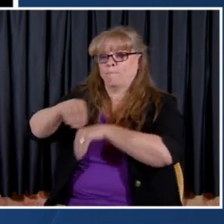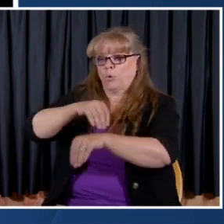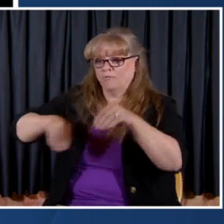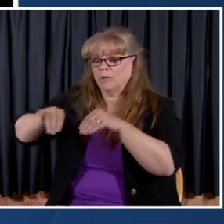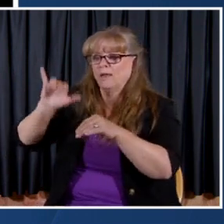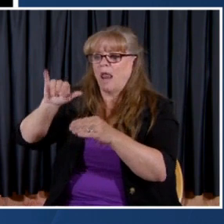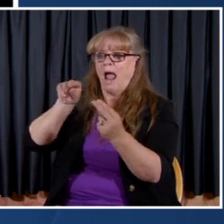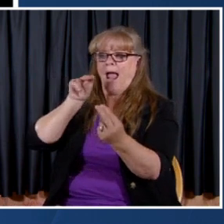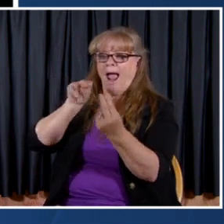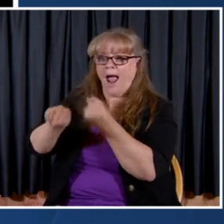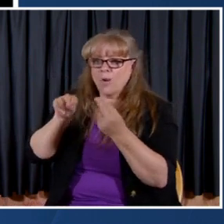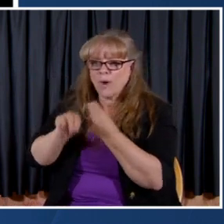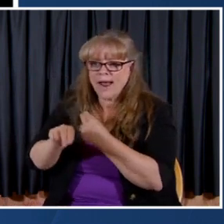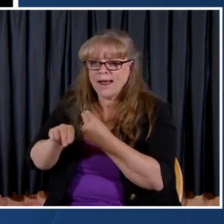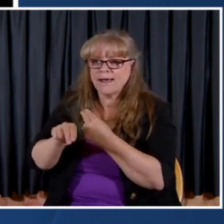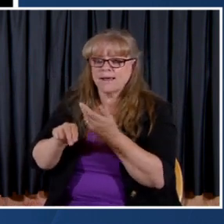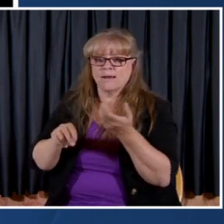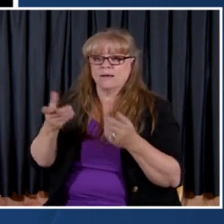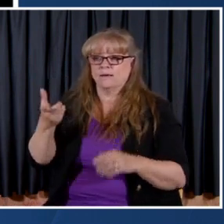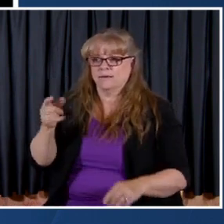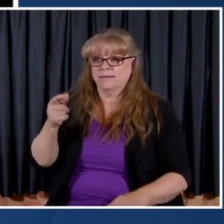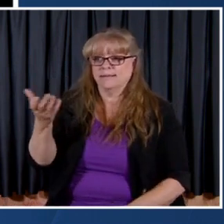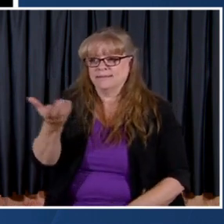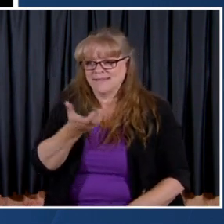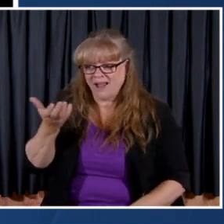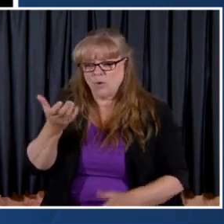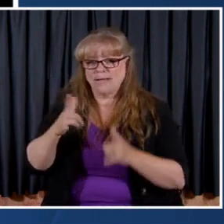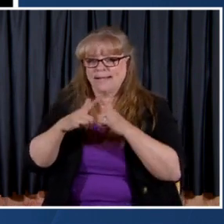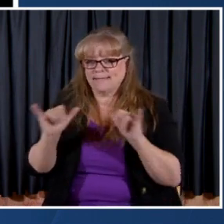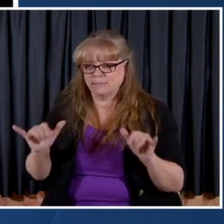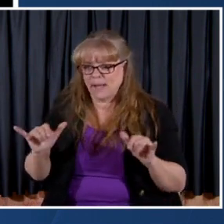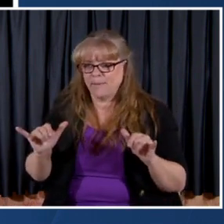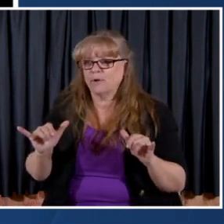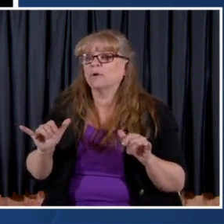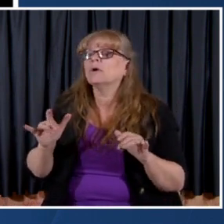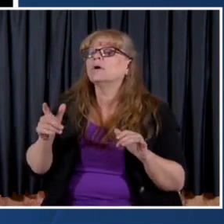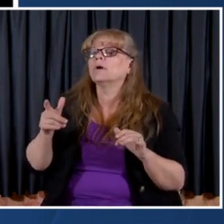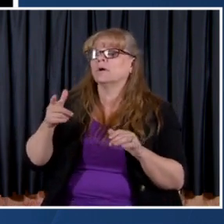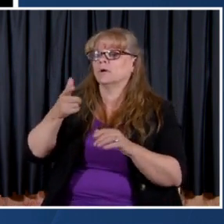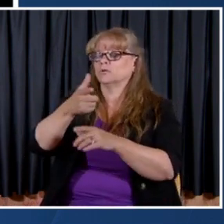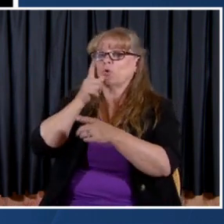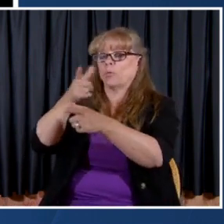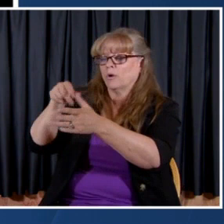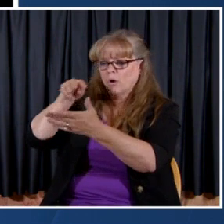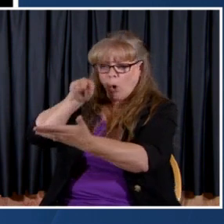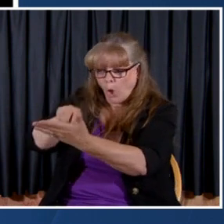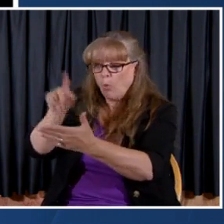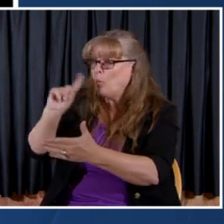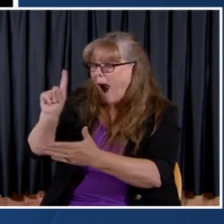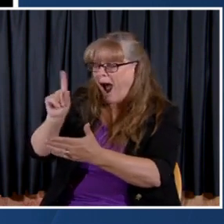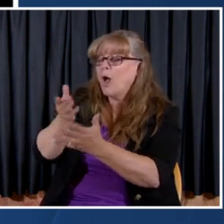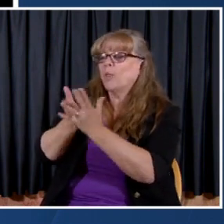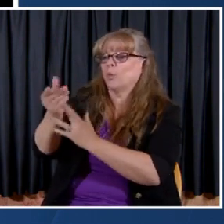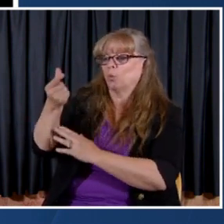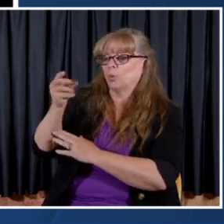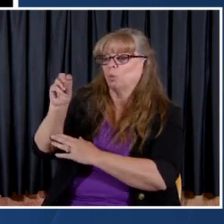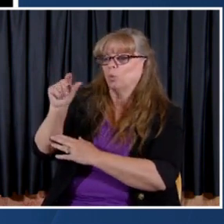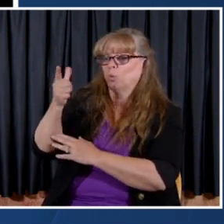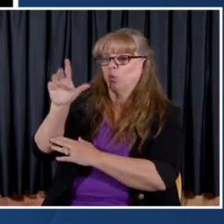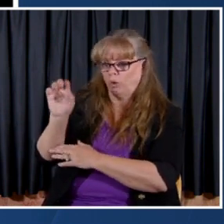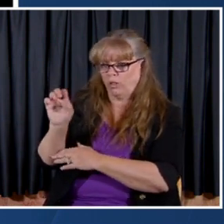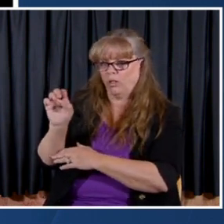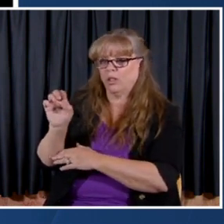other sources. So what all of that shows is that we there's no alarms on that. We think